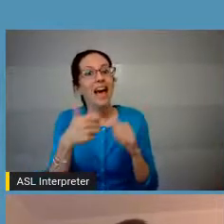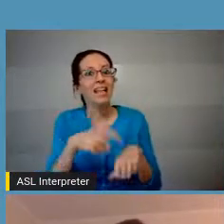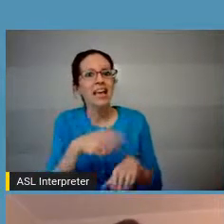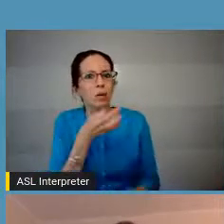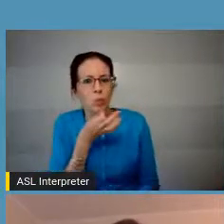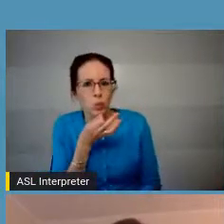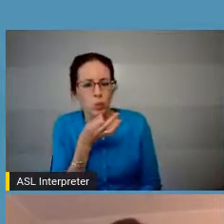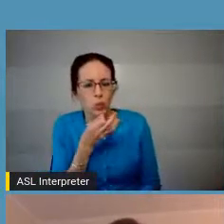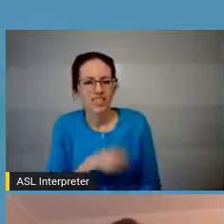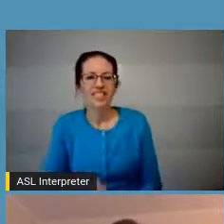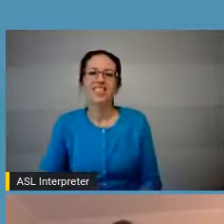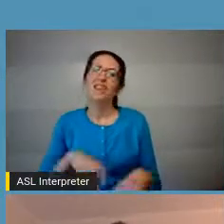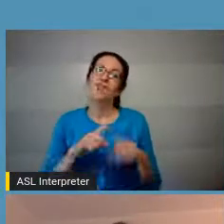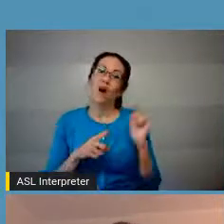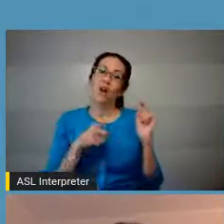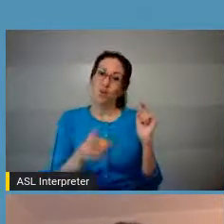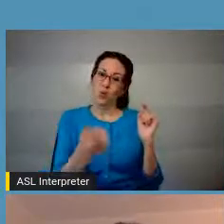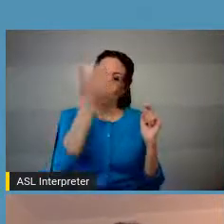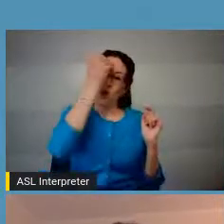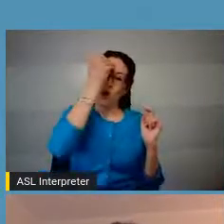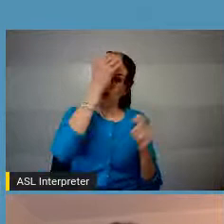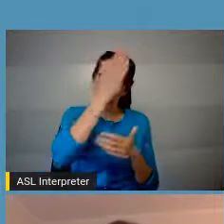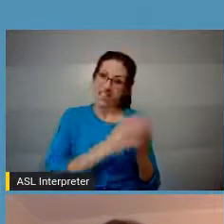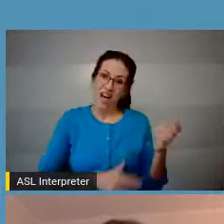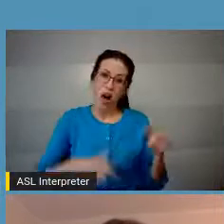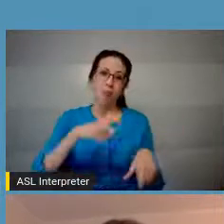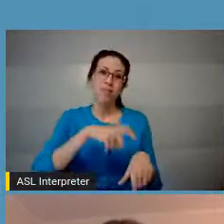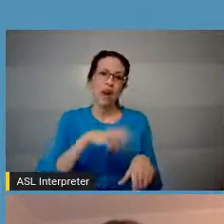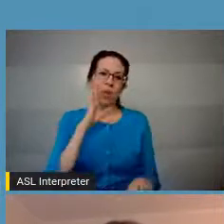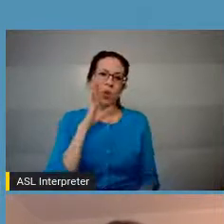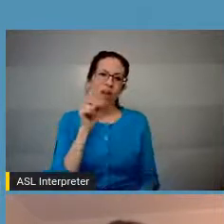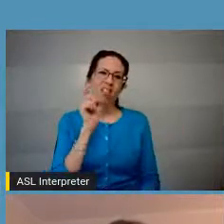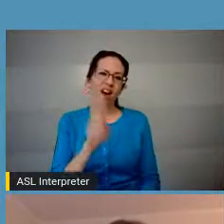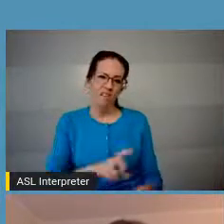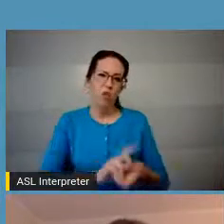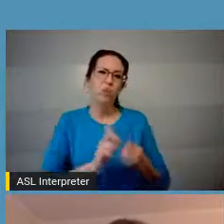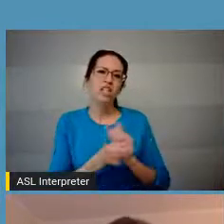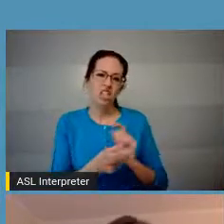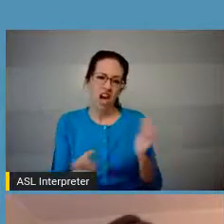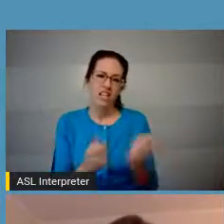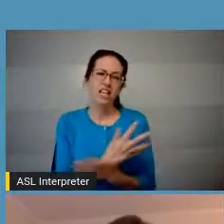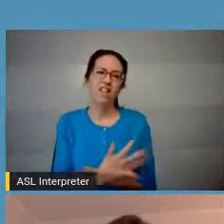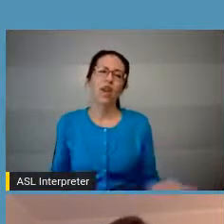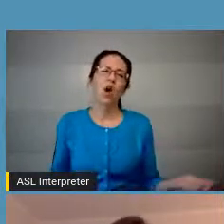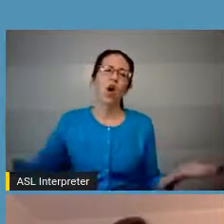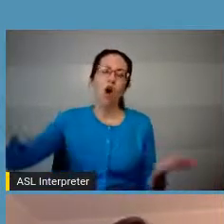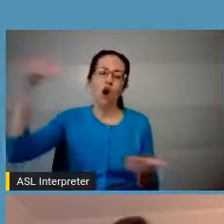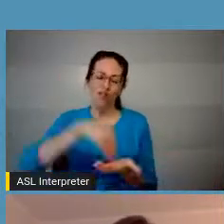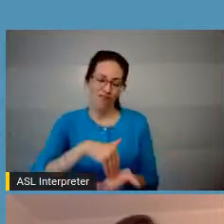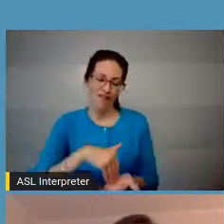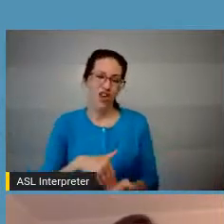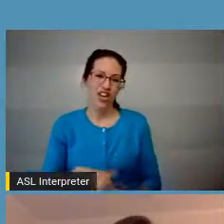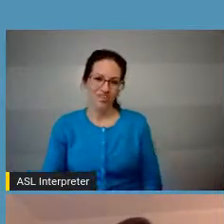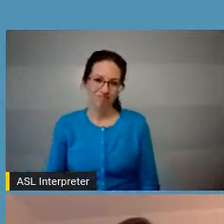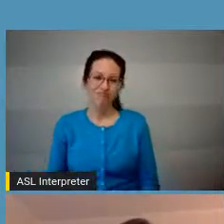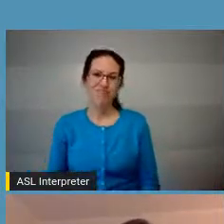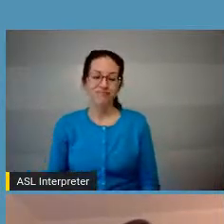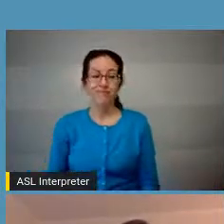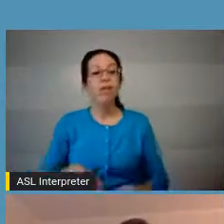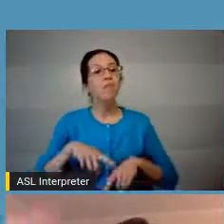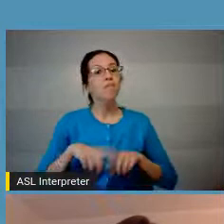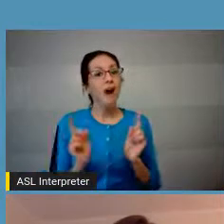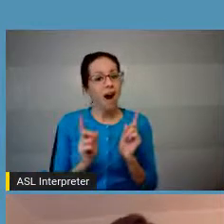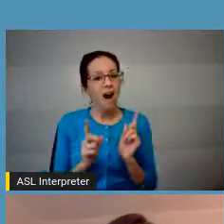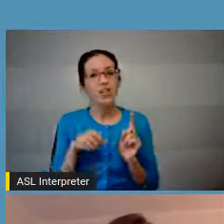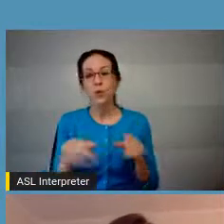doing it with the sure knowledge that at some point you are going to have to digitize everything all over again. But you're doing it